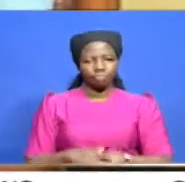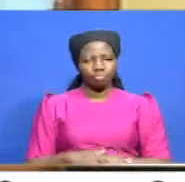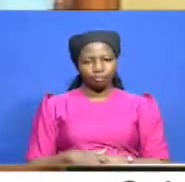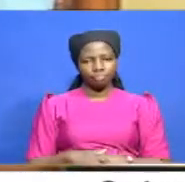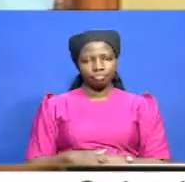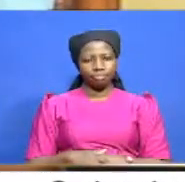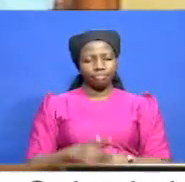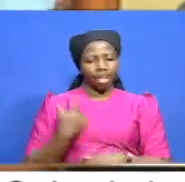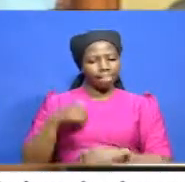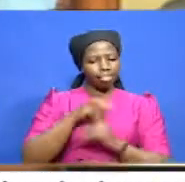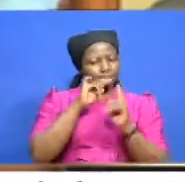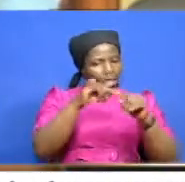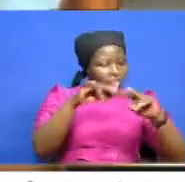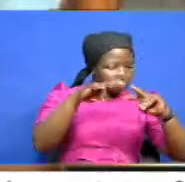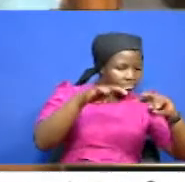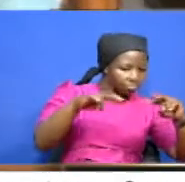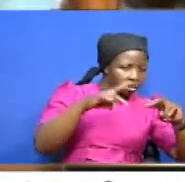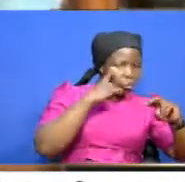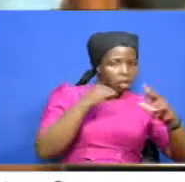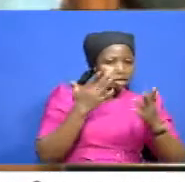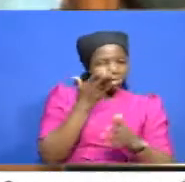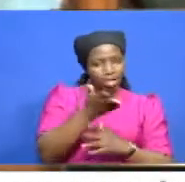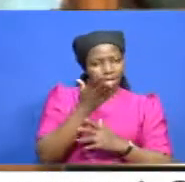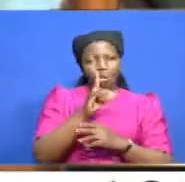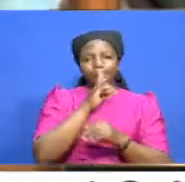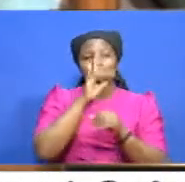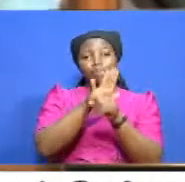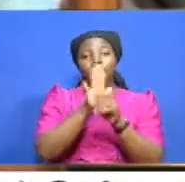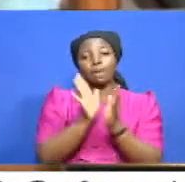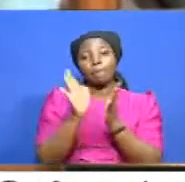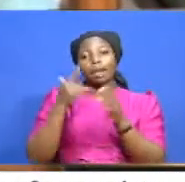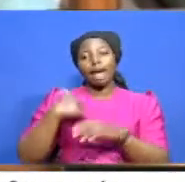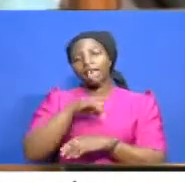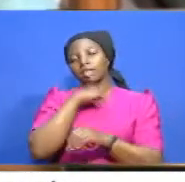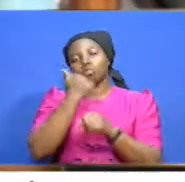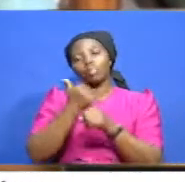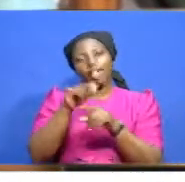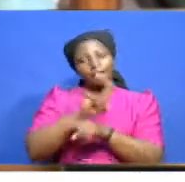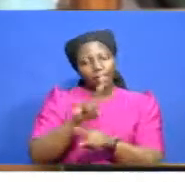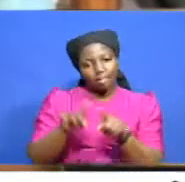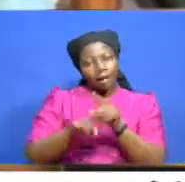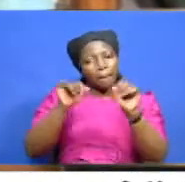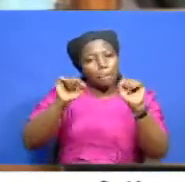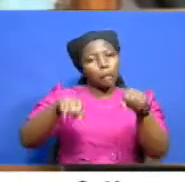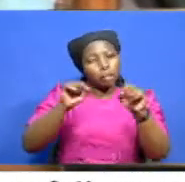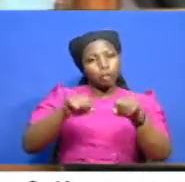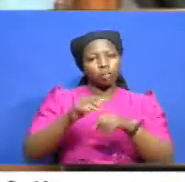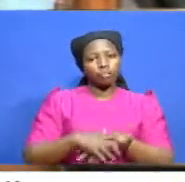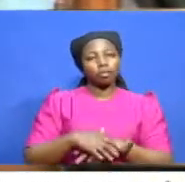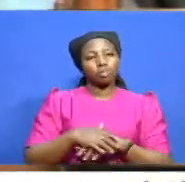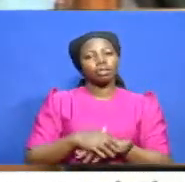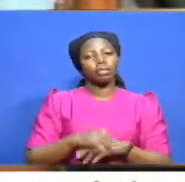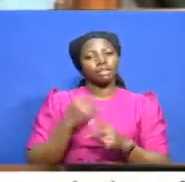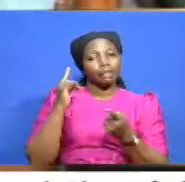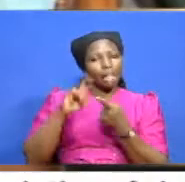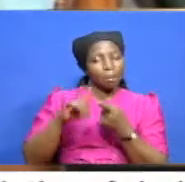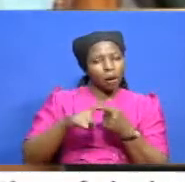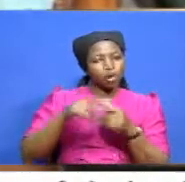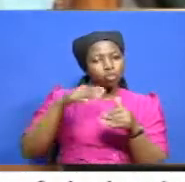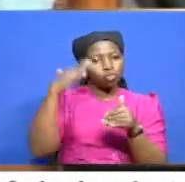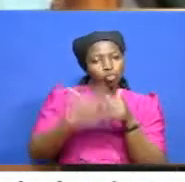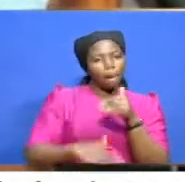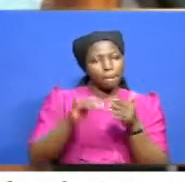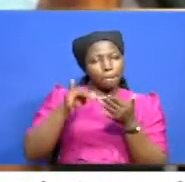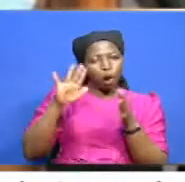what is on the ground and to assure the public that we are doing everything possible, one, to stop further transmission of infection to